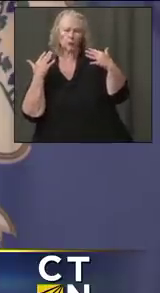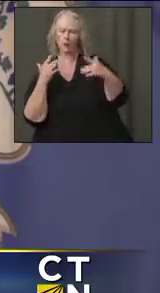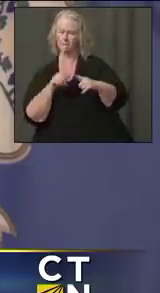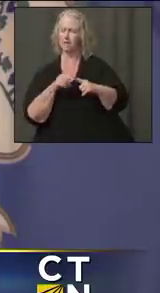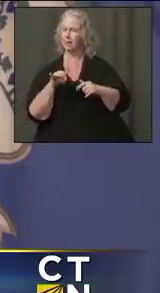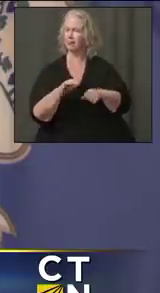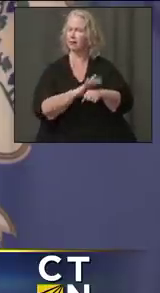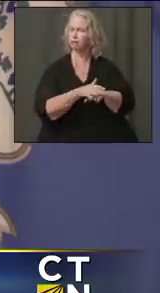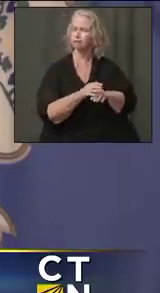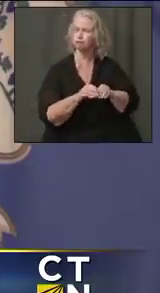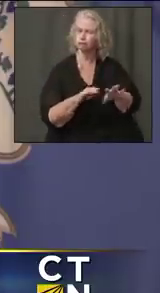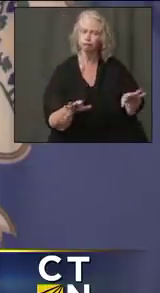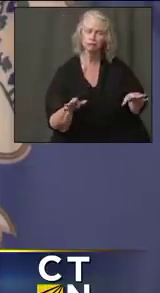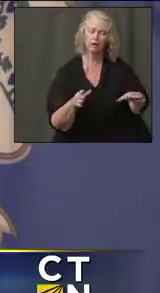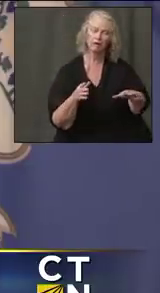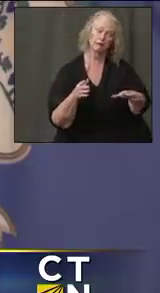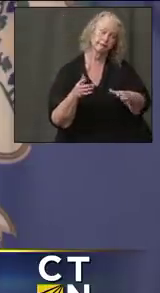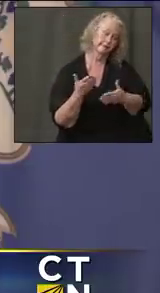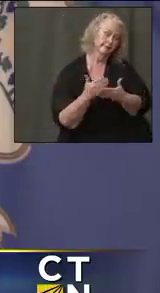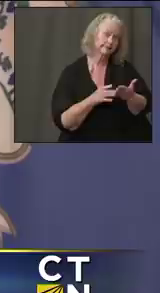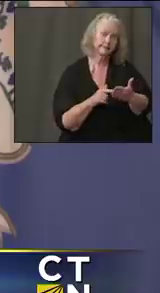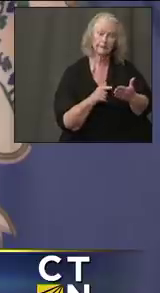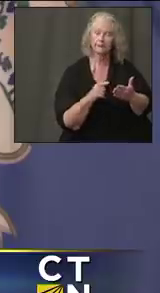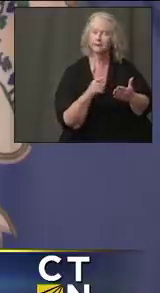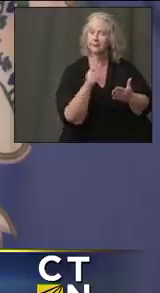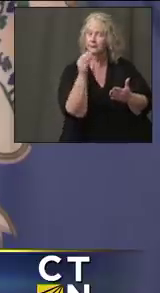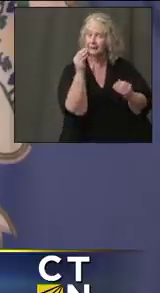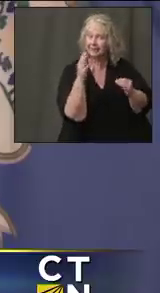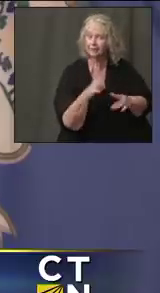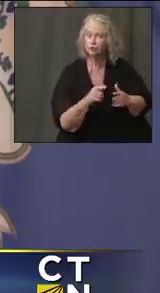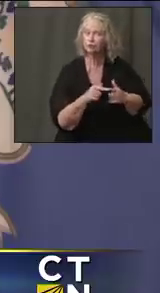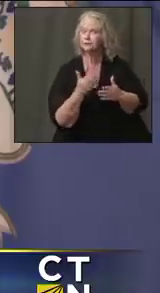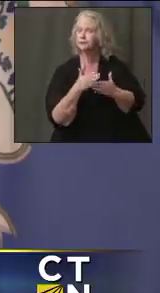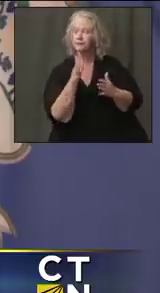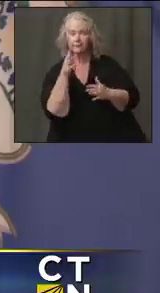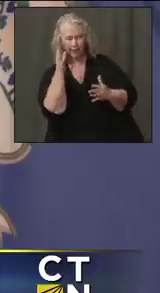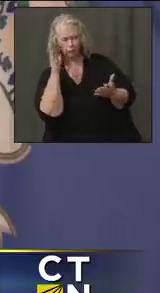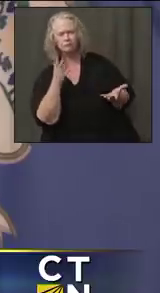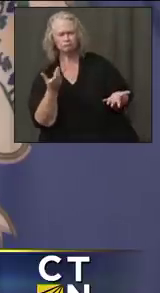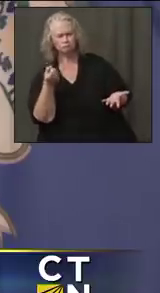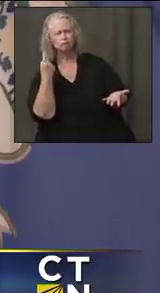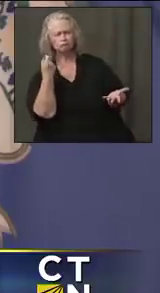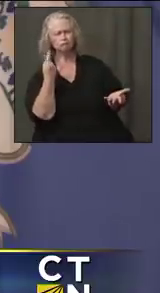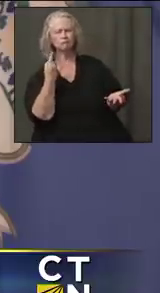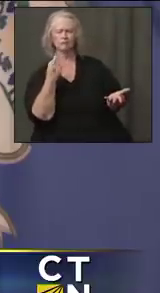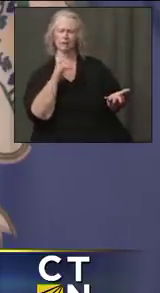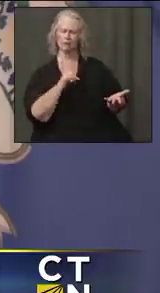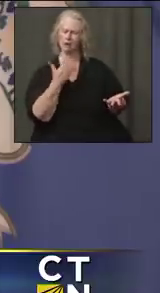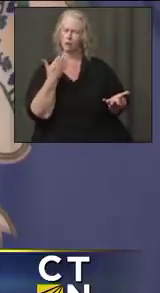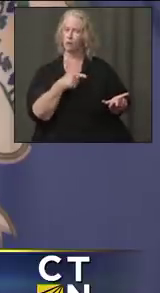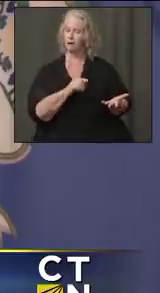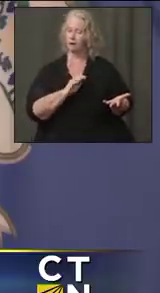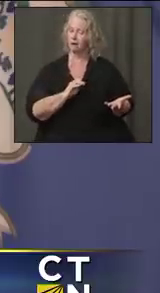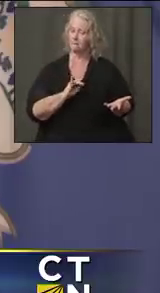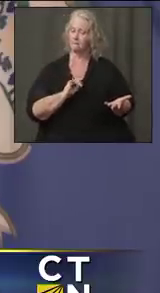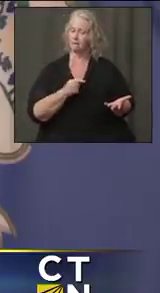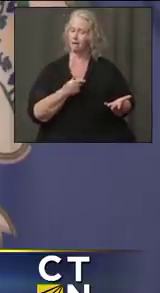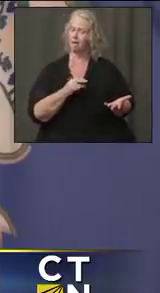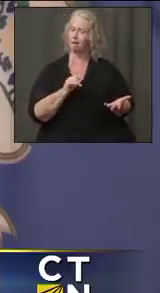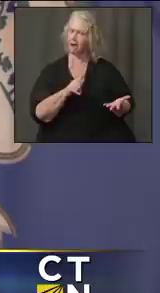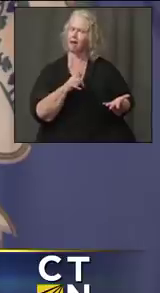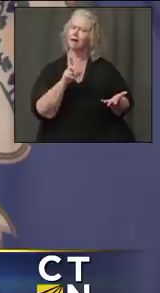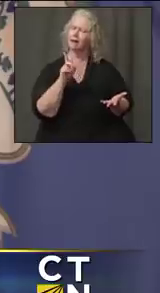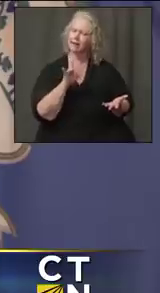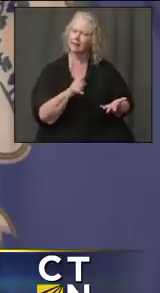we've heard some of it from teachers, and you just referred to it, some parents as well. And that's why Miguel has worked so hard working with every